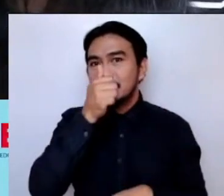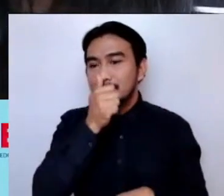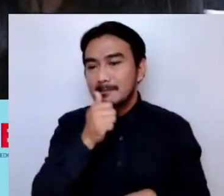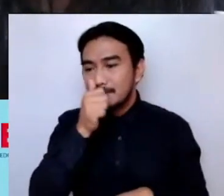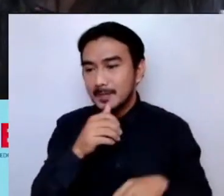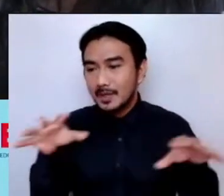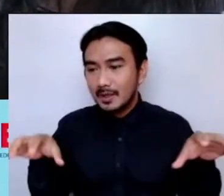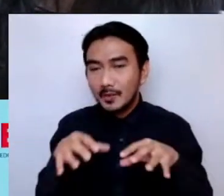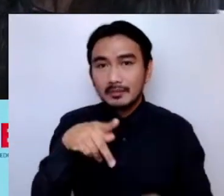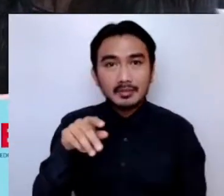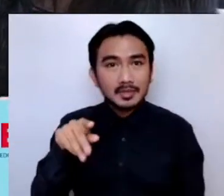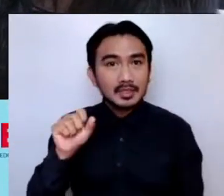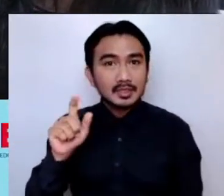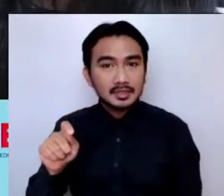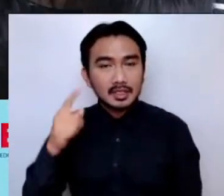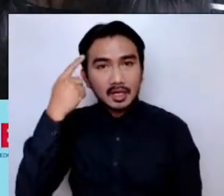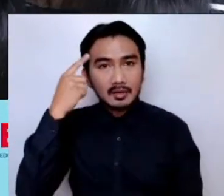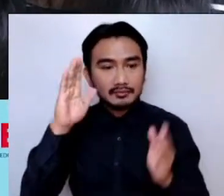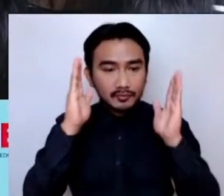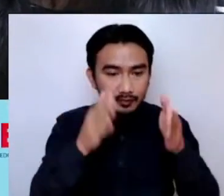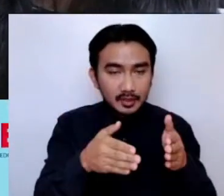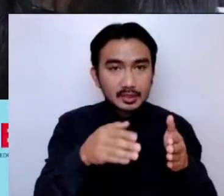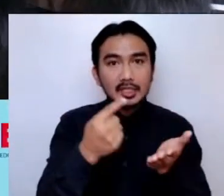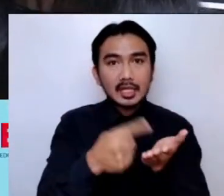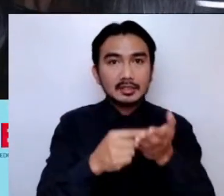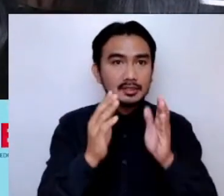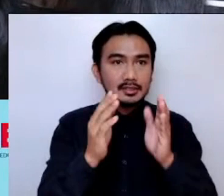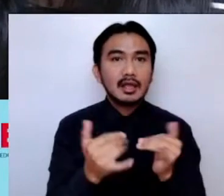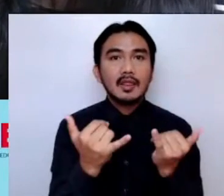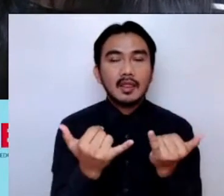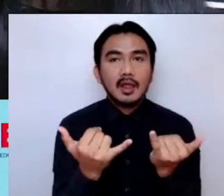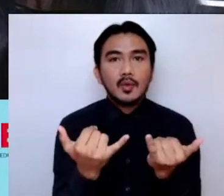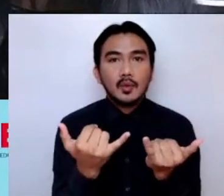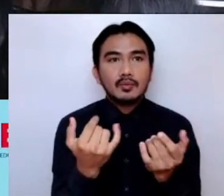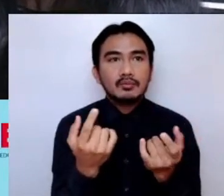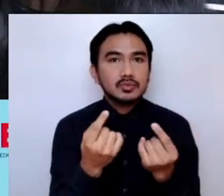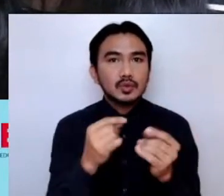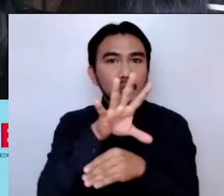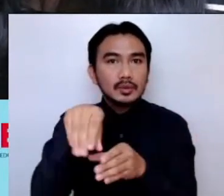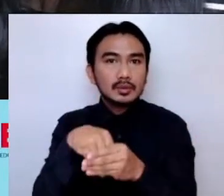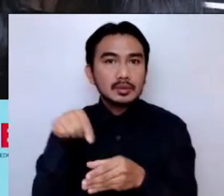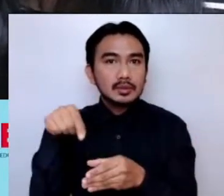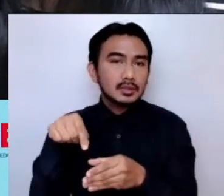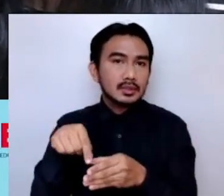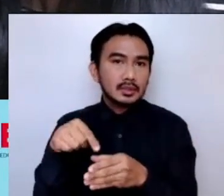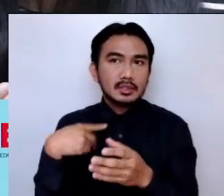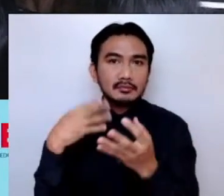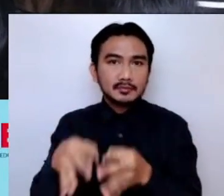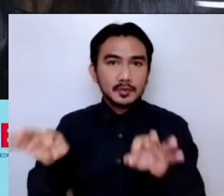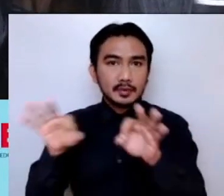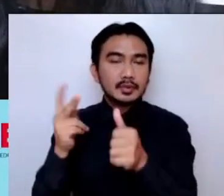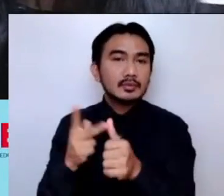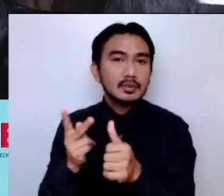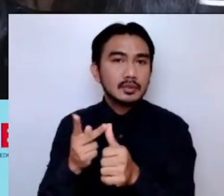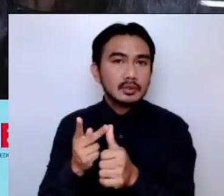our ratees, we will also now include in our priorities the CAP